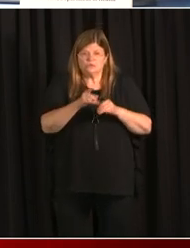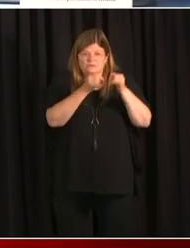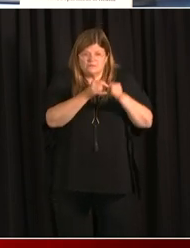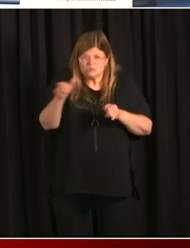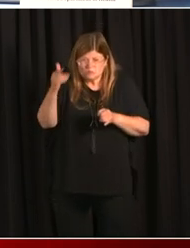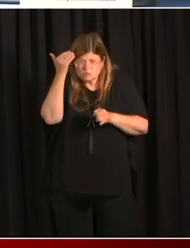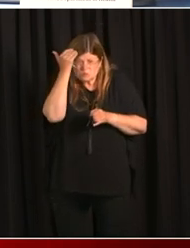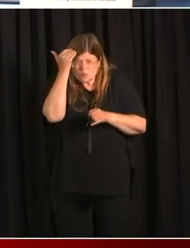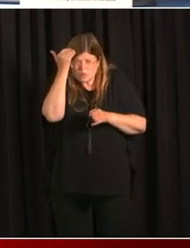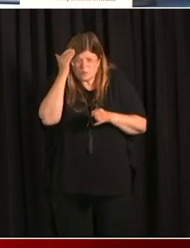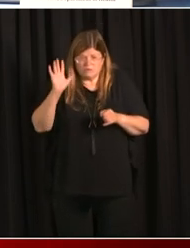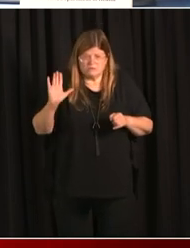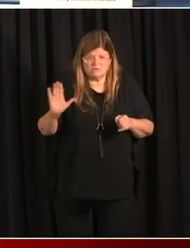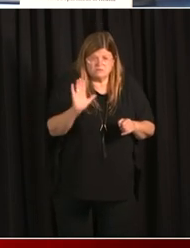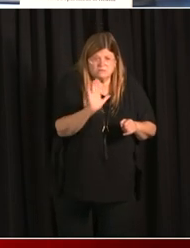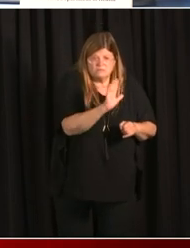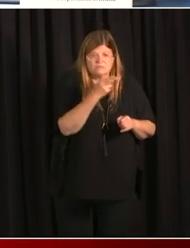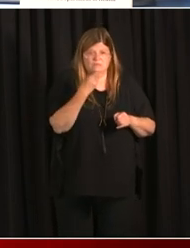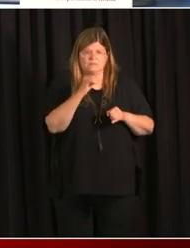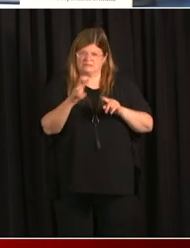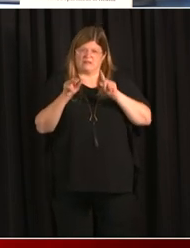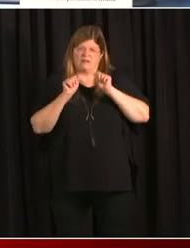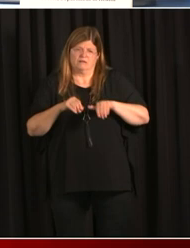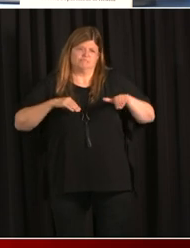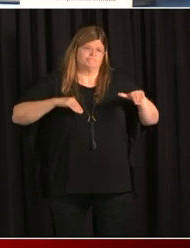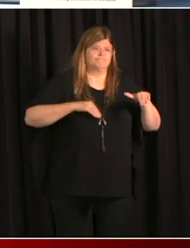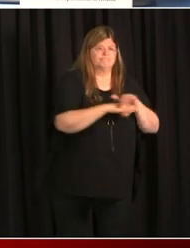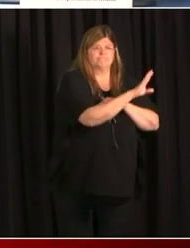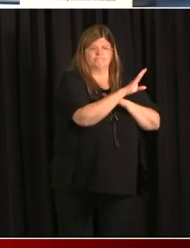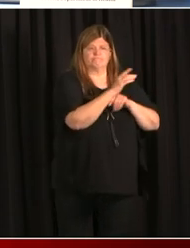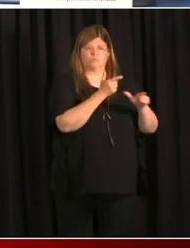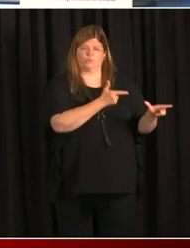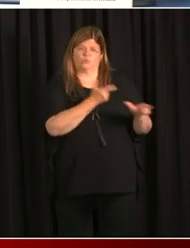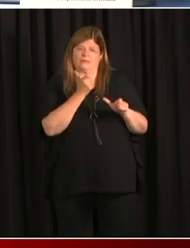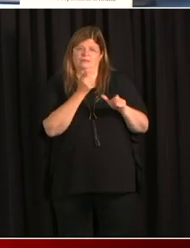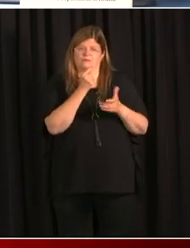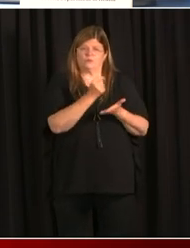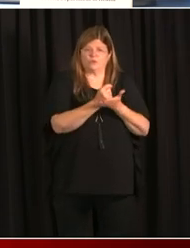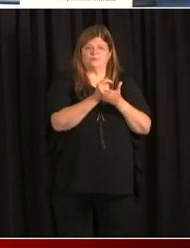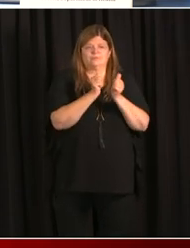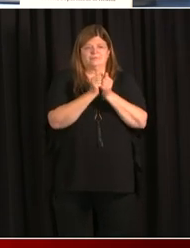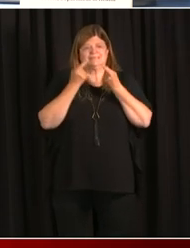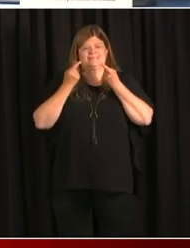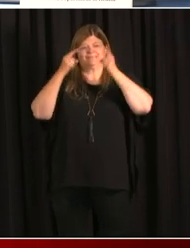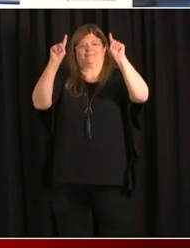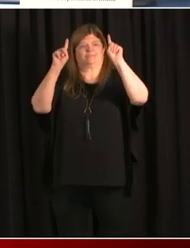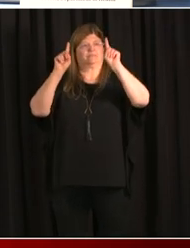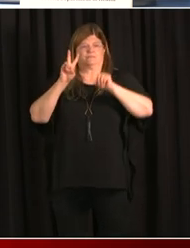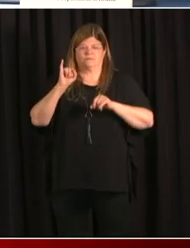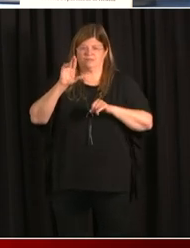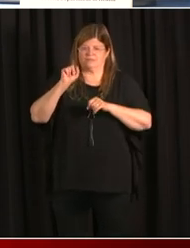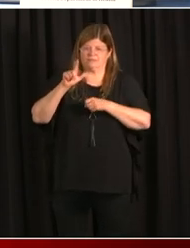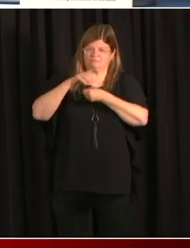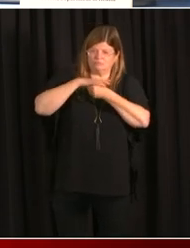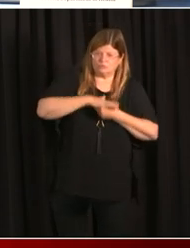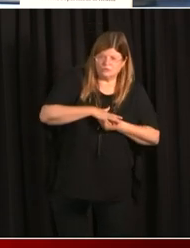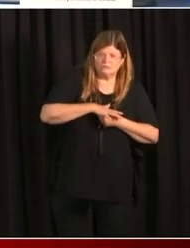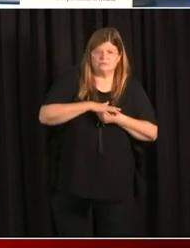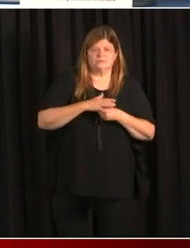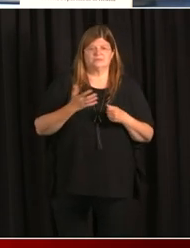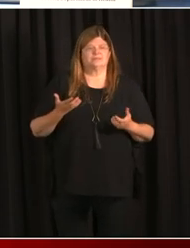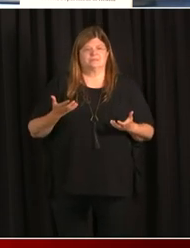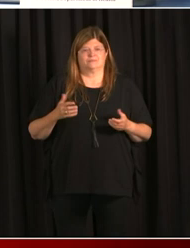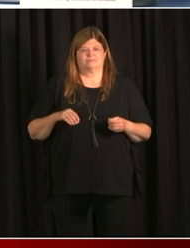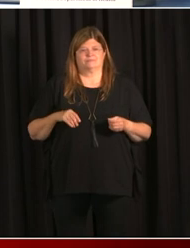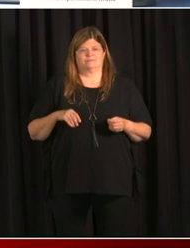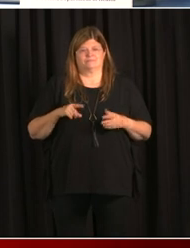HIV status, can quickly get into treatment to assist them with achieving viral suppression, we have initiated